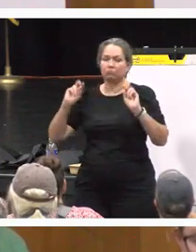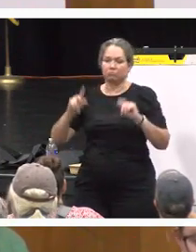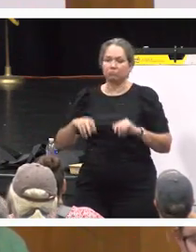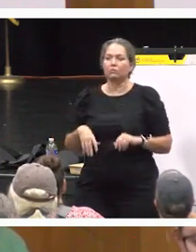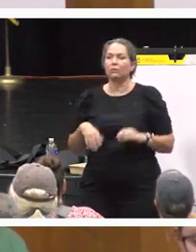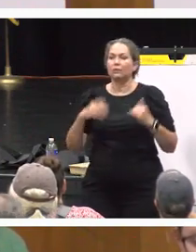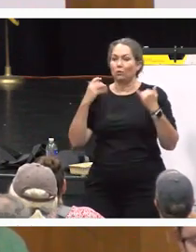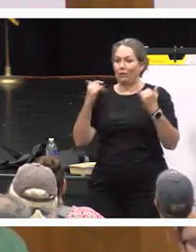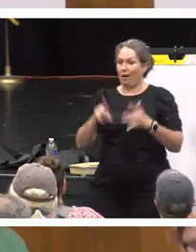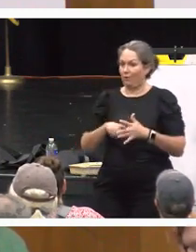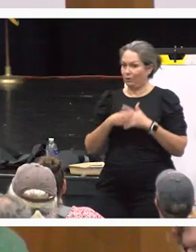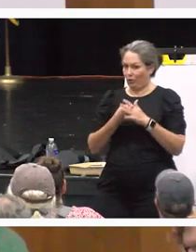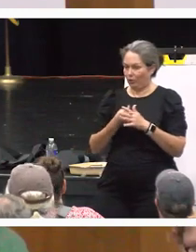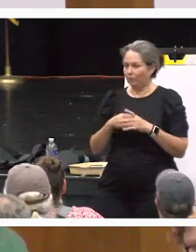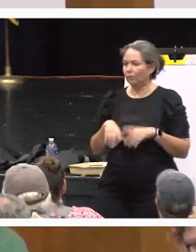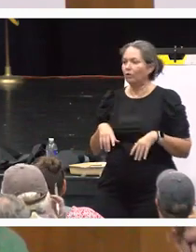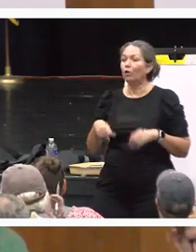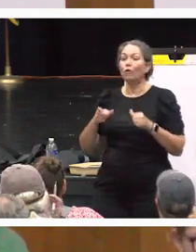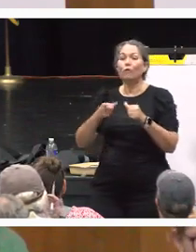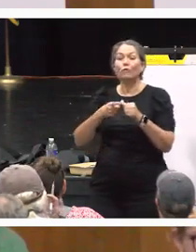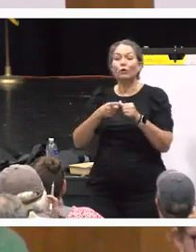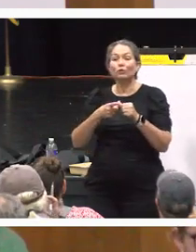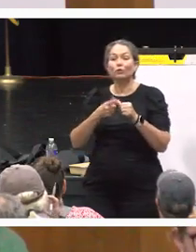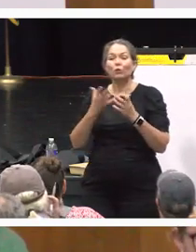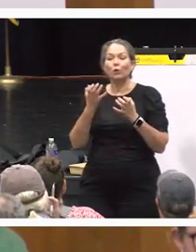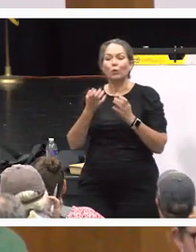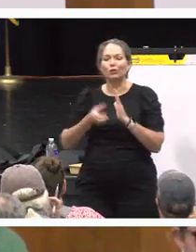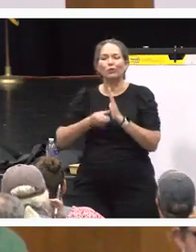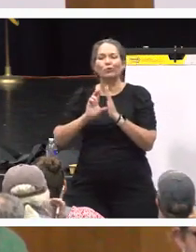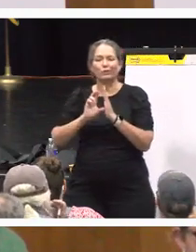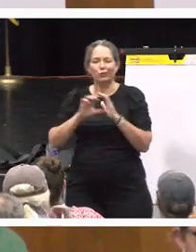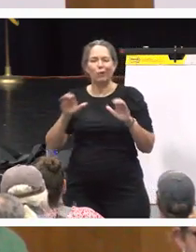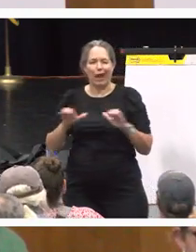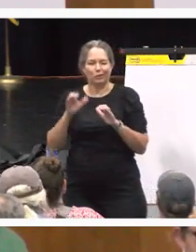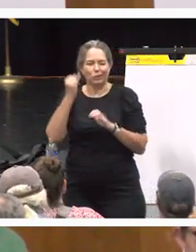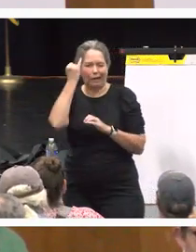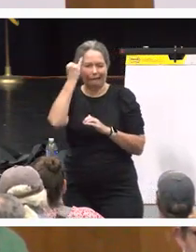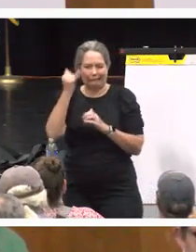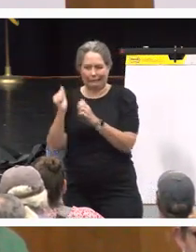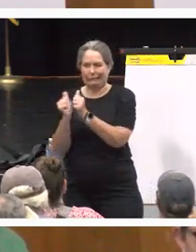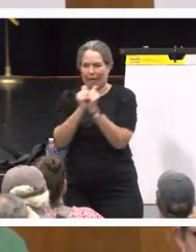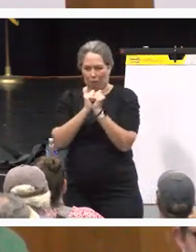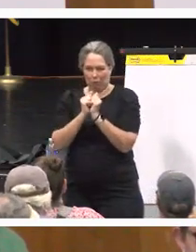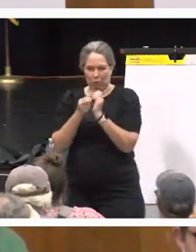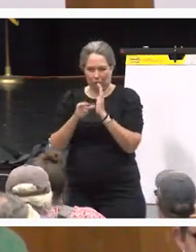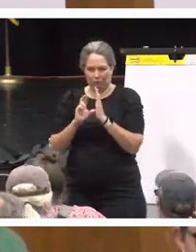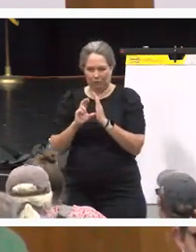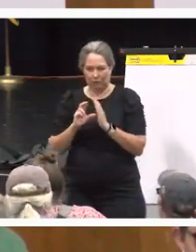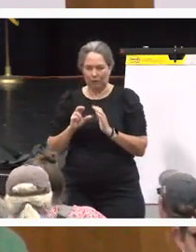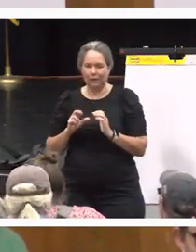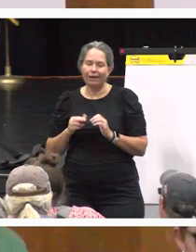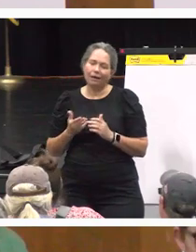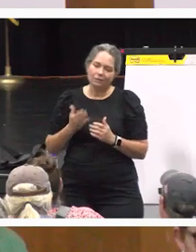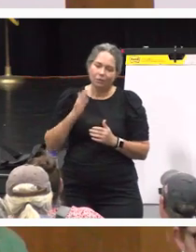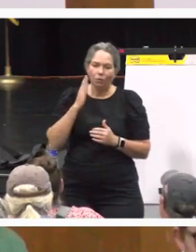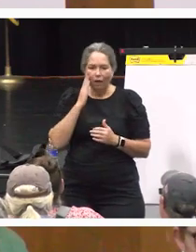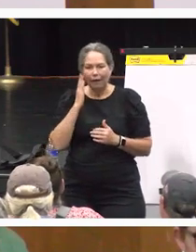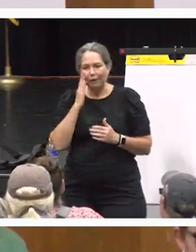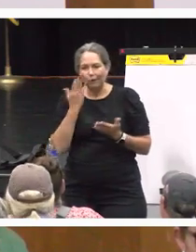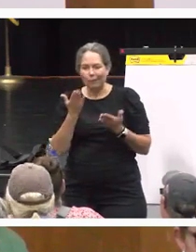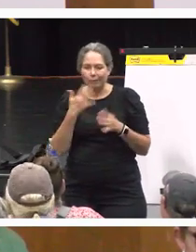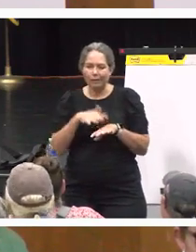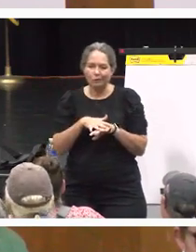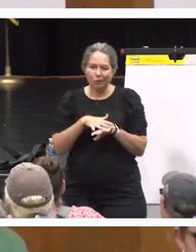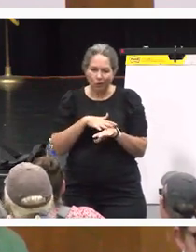let's start then. We want to first start by reviewing these action ideas together. And I know this is going to seem